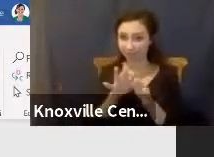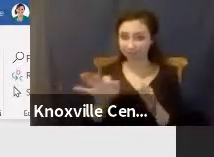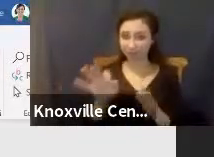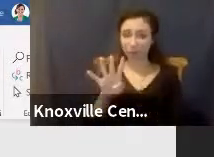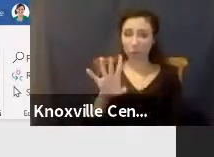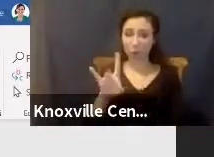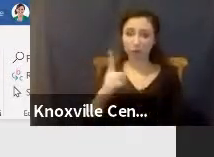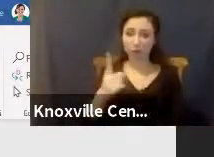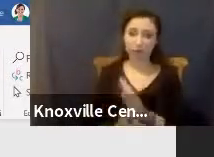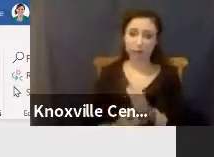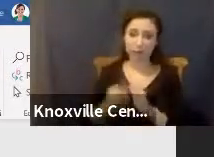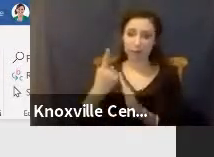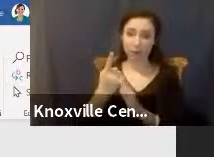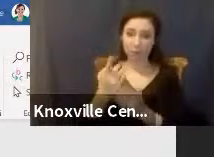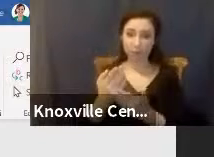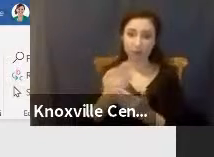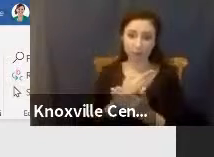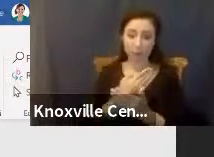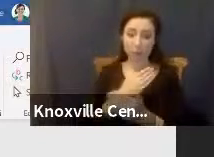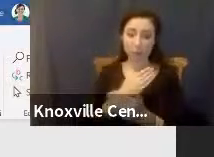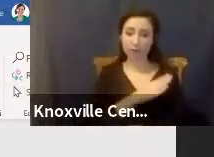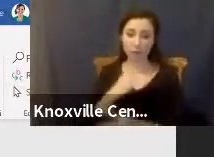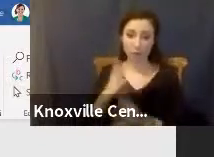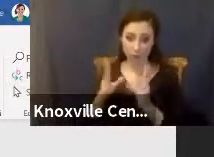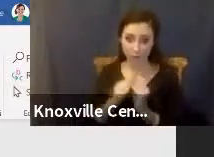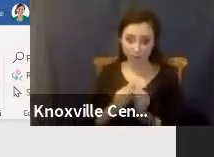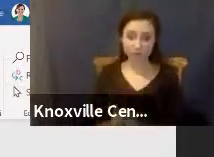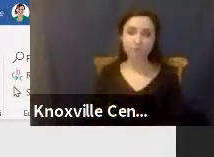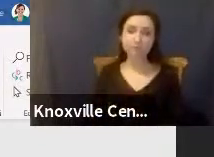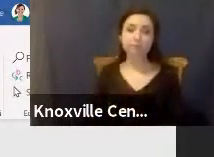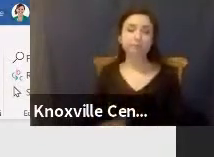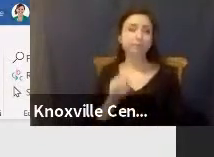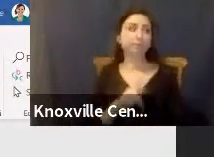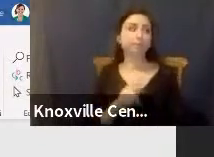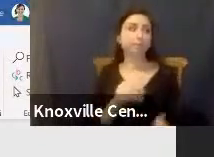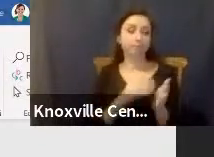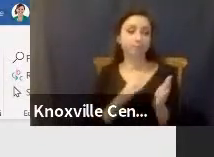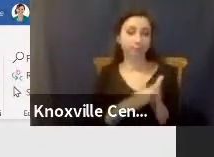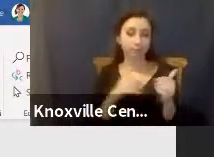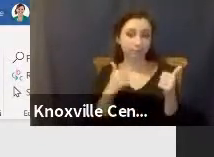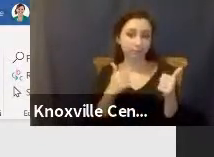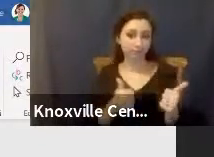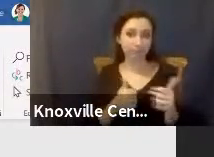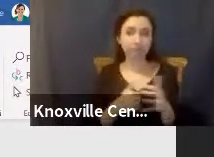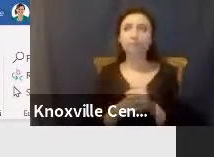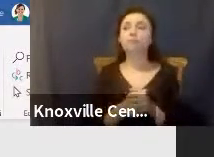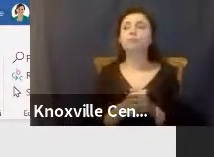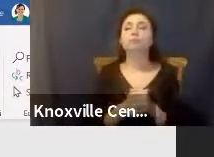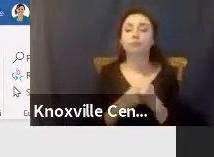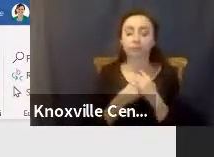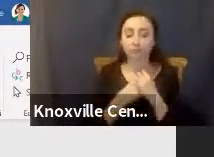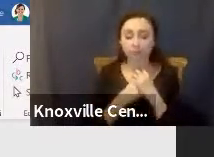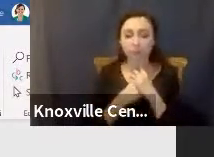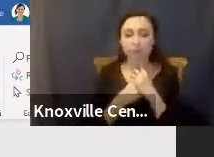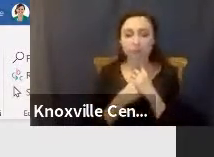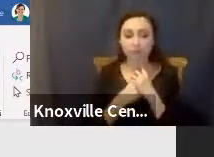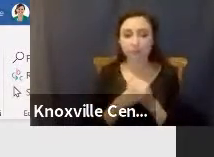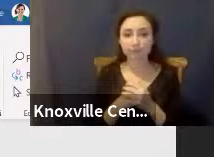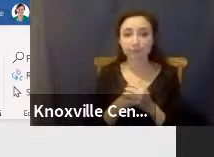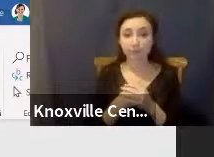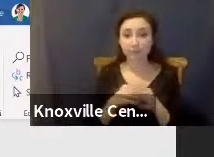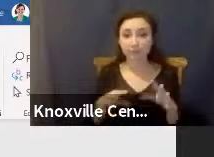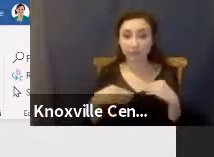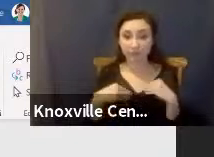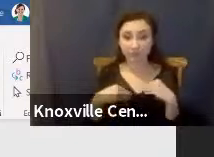48 hours before the board meeting. Right, I got that one. So that Okay. is that Yeah.